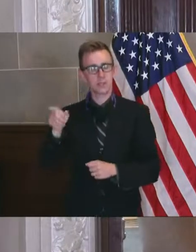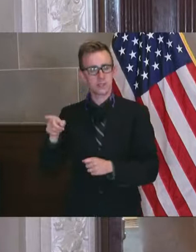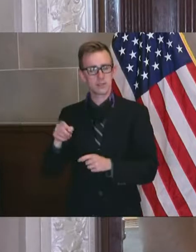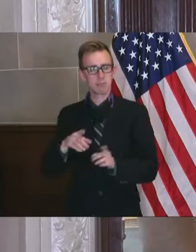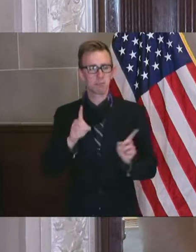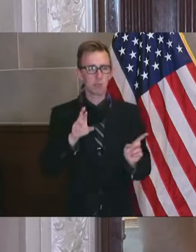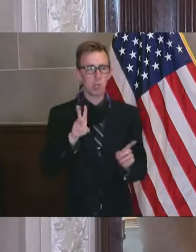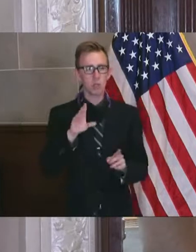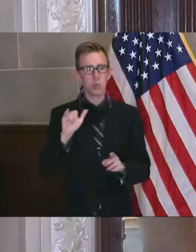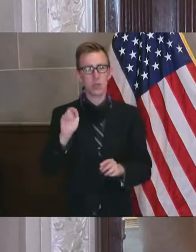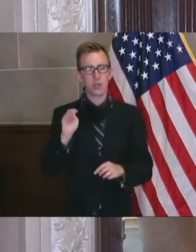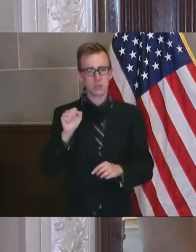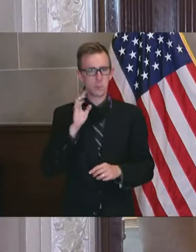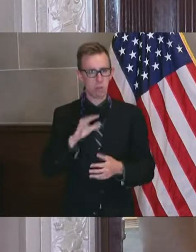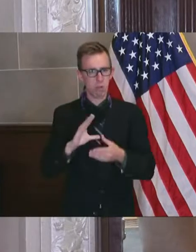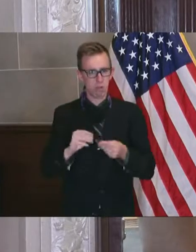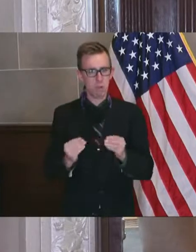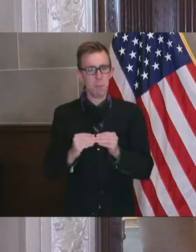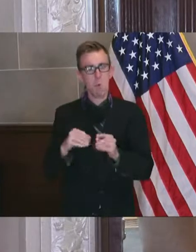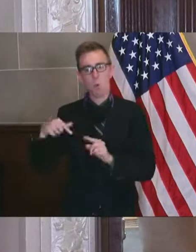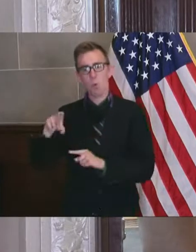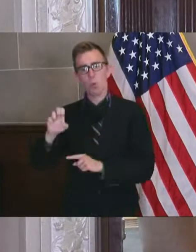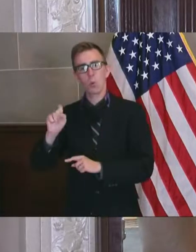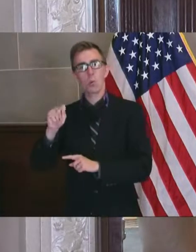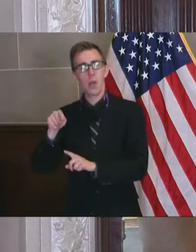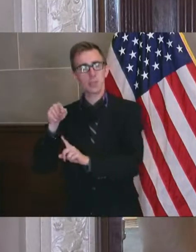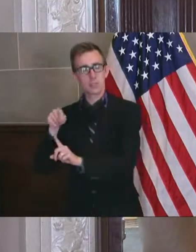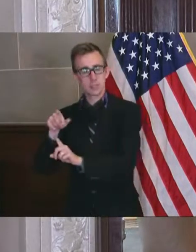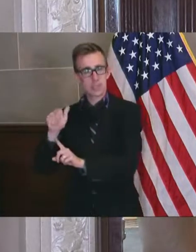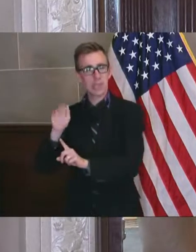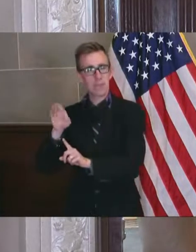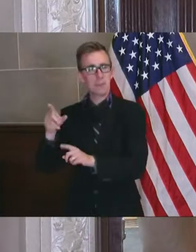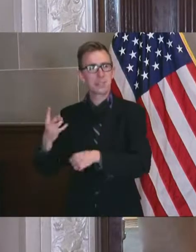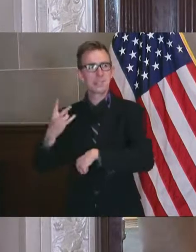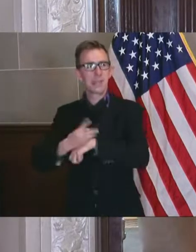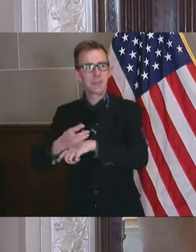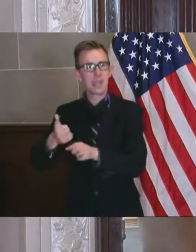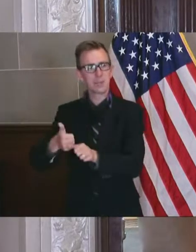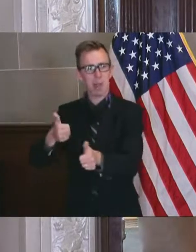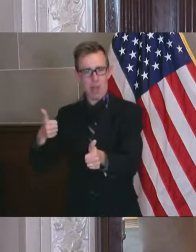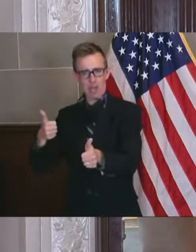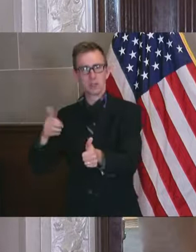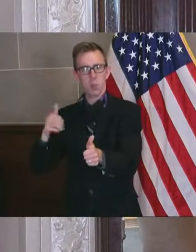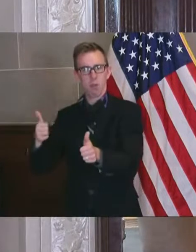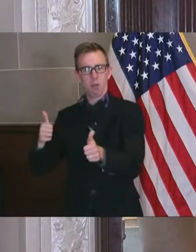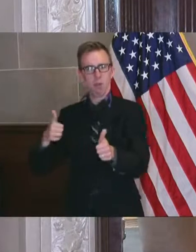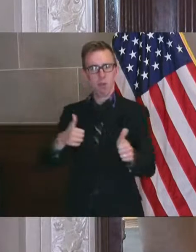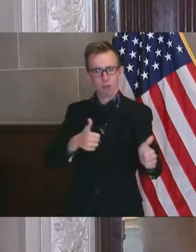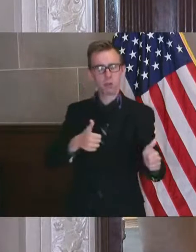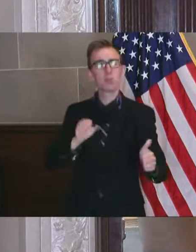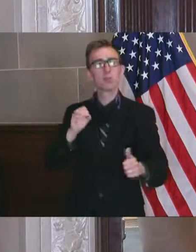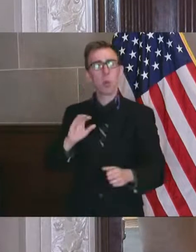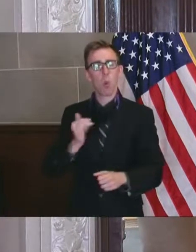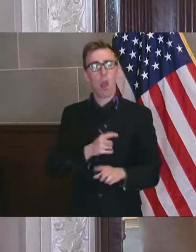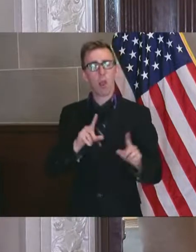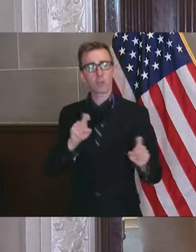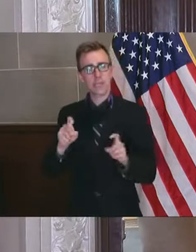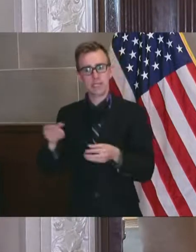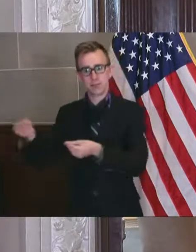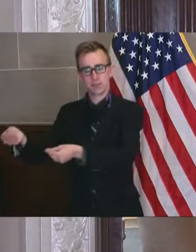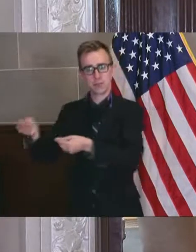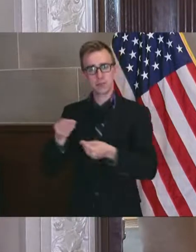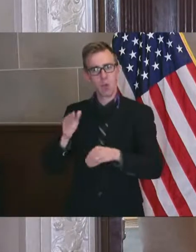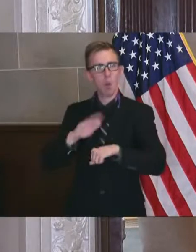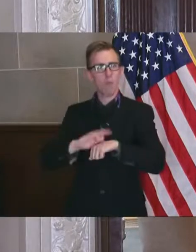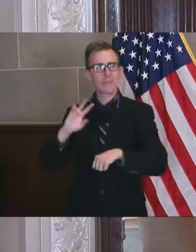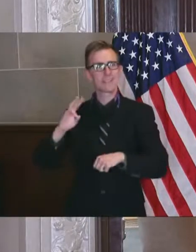too. But for Quest, for example, they're 7 days behind. So eventually they're going to kick all our tests in on the